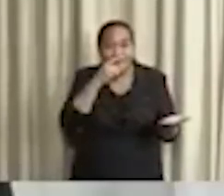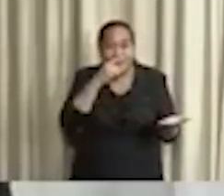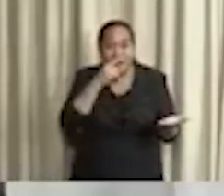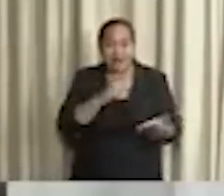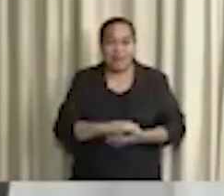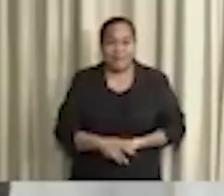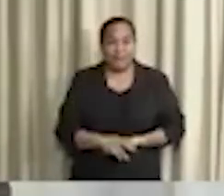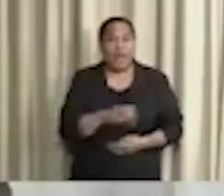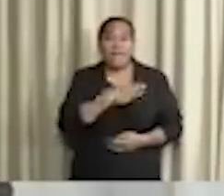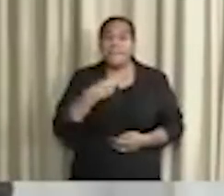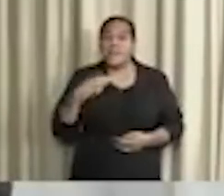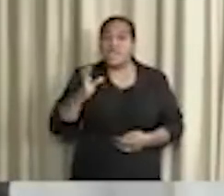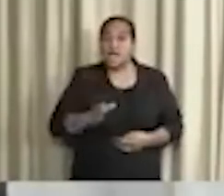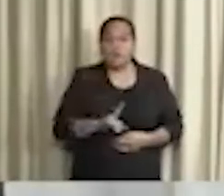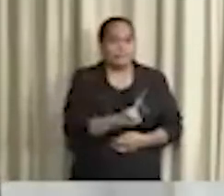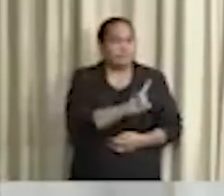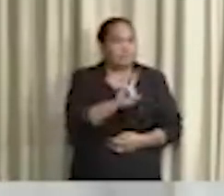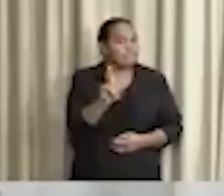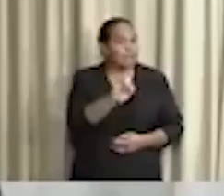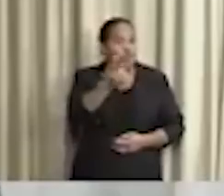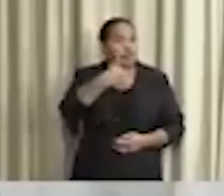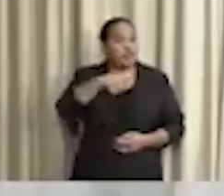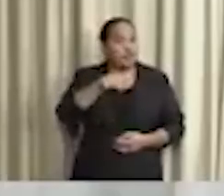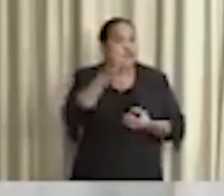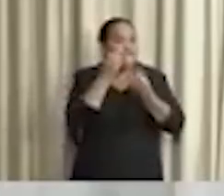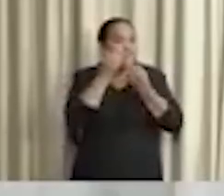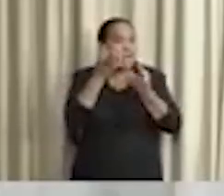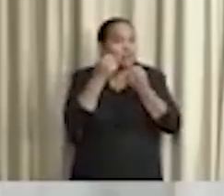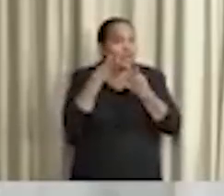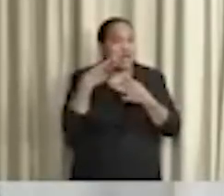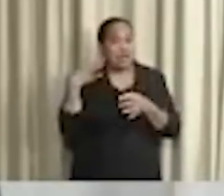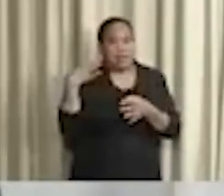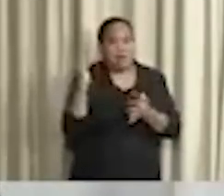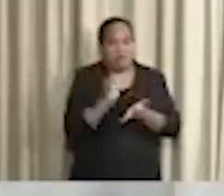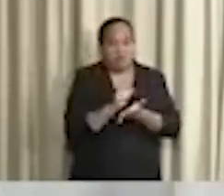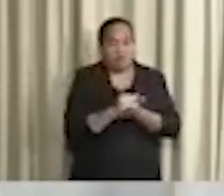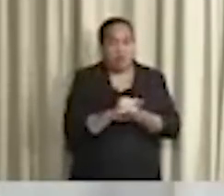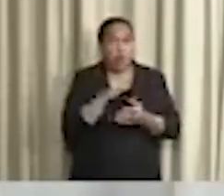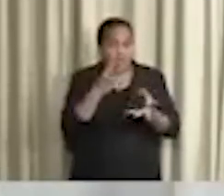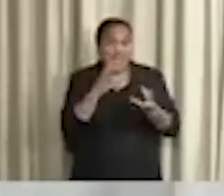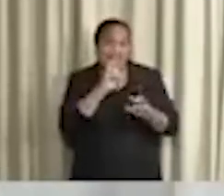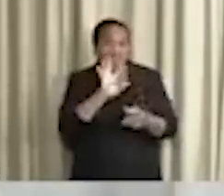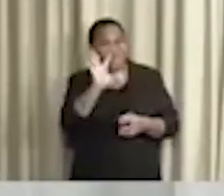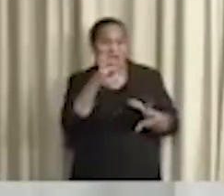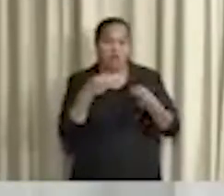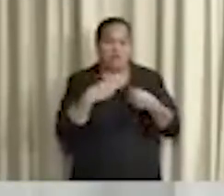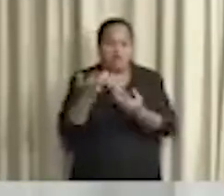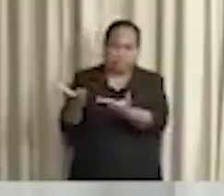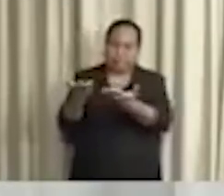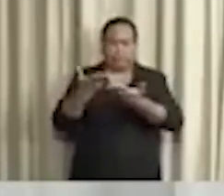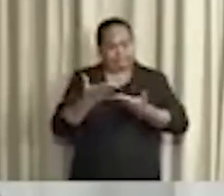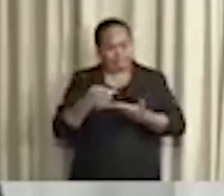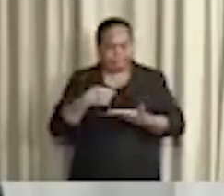A minister should not use any official information which comes to him or her as a